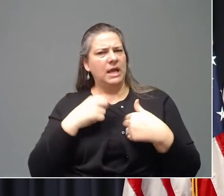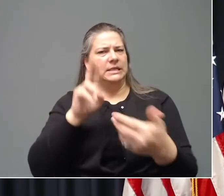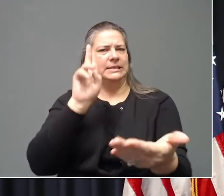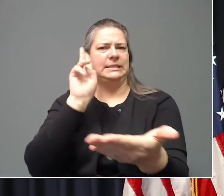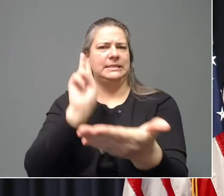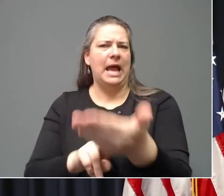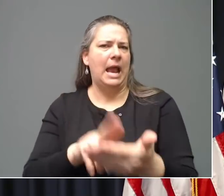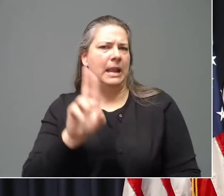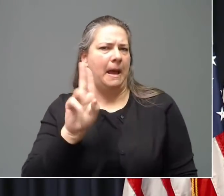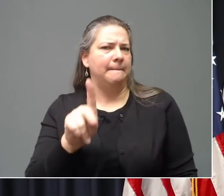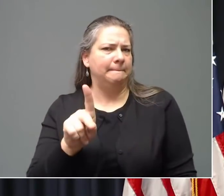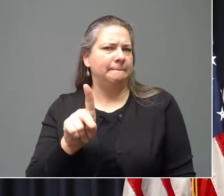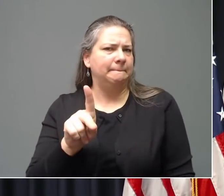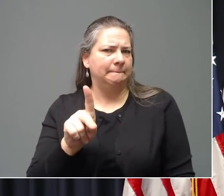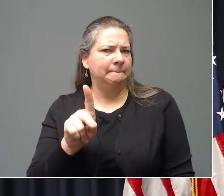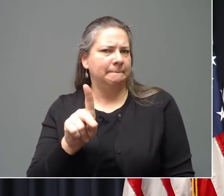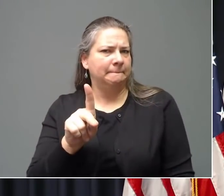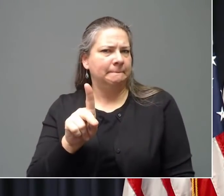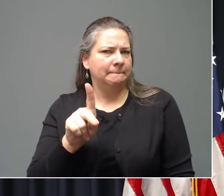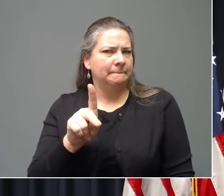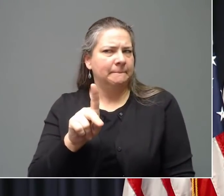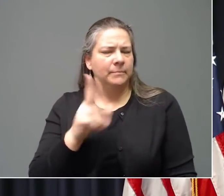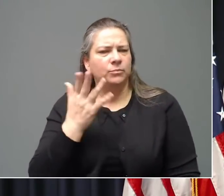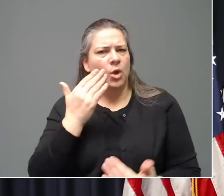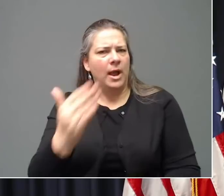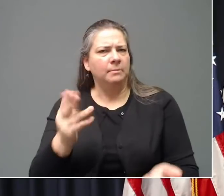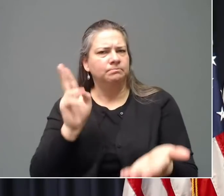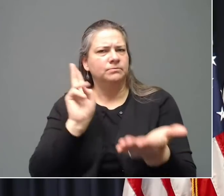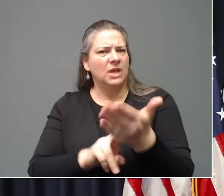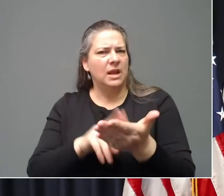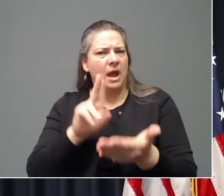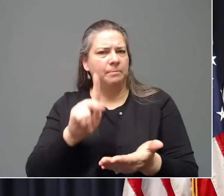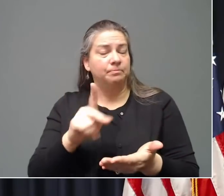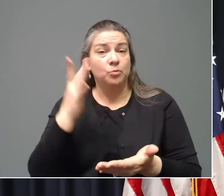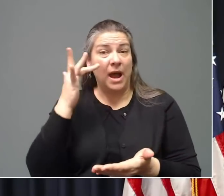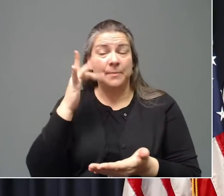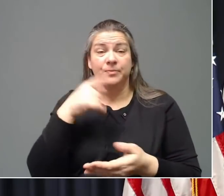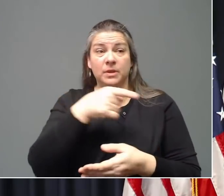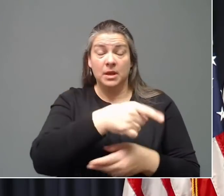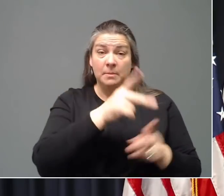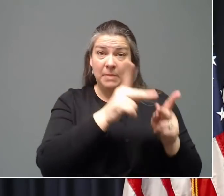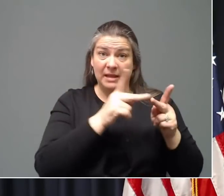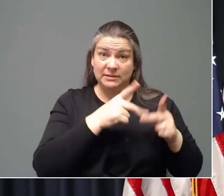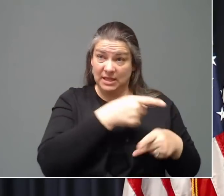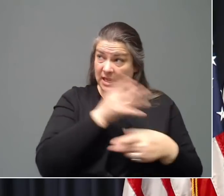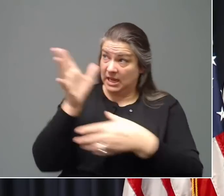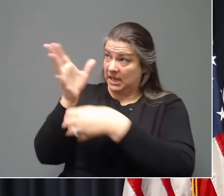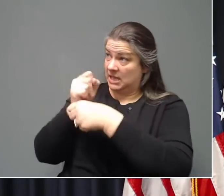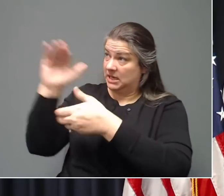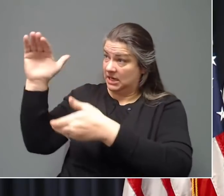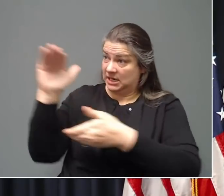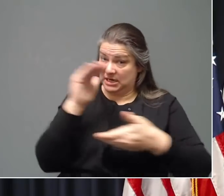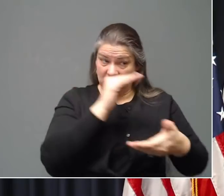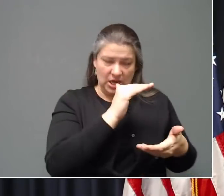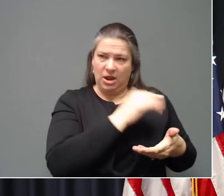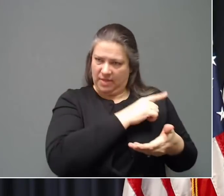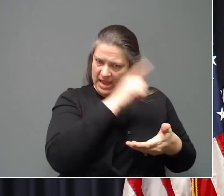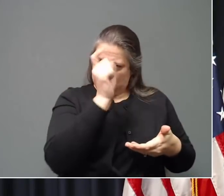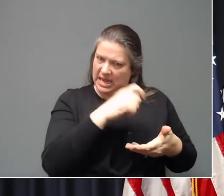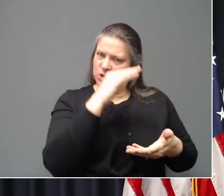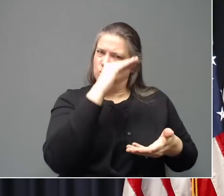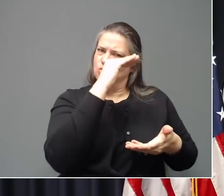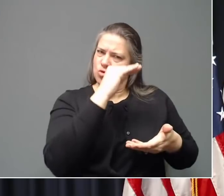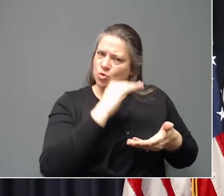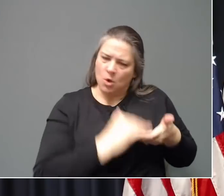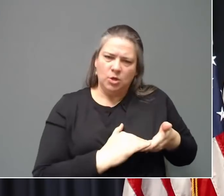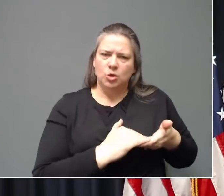site is to use all their vaccine within 7 days of getting it and at least hit 90%. Before I step down, should I